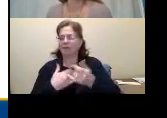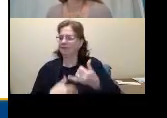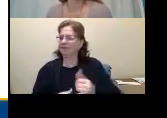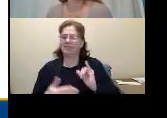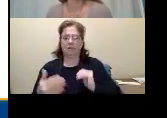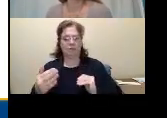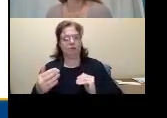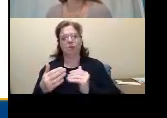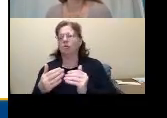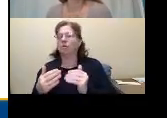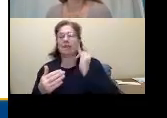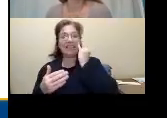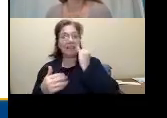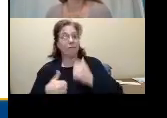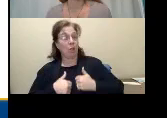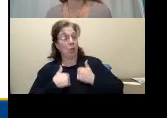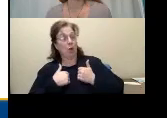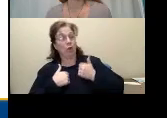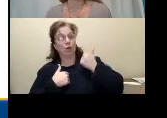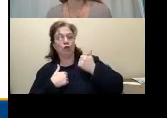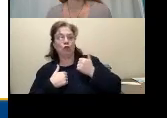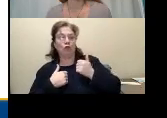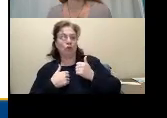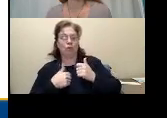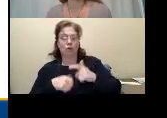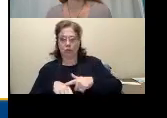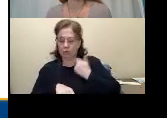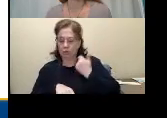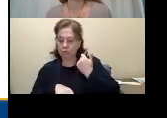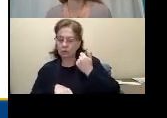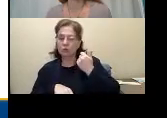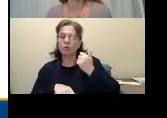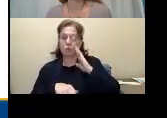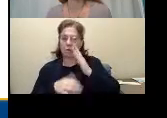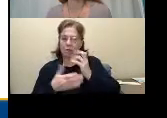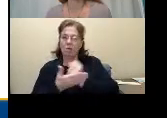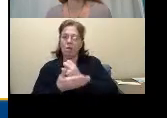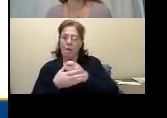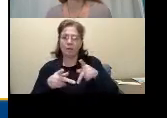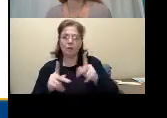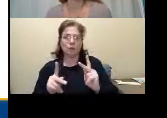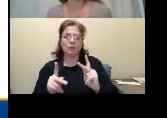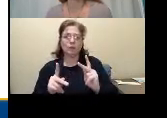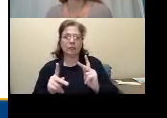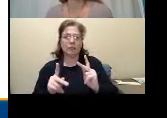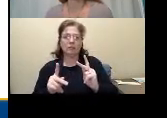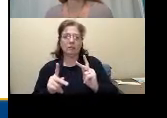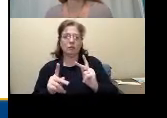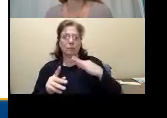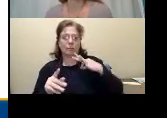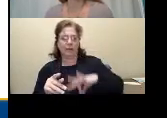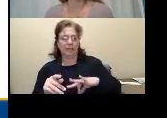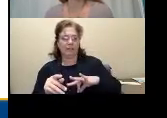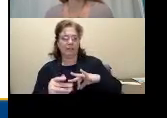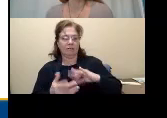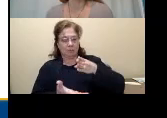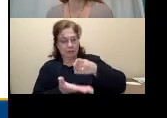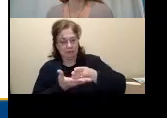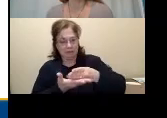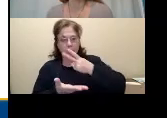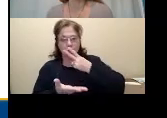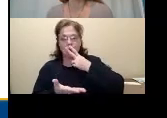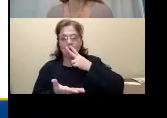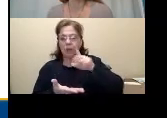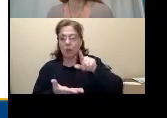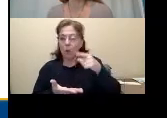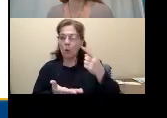because as people live longer, you're going to have more opportunity to benefit from smoking cessation. And again, smoking cessation is not just lung cancer